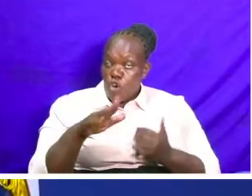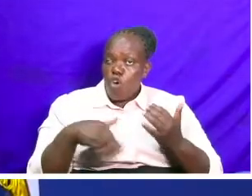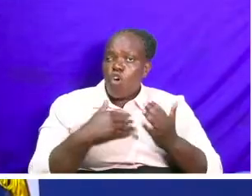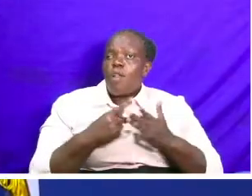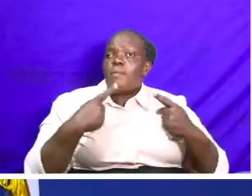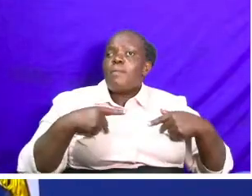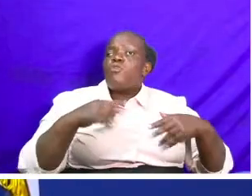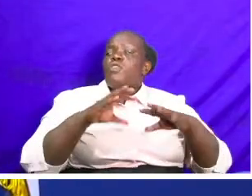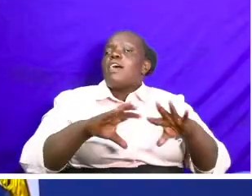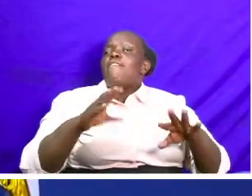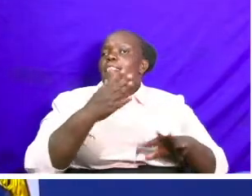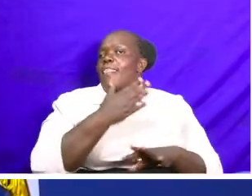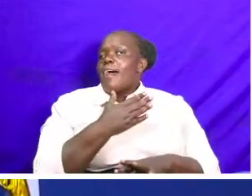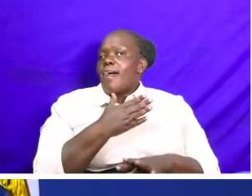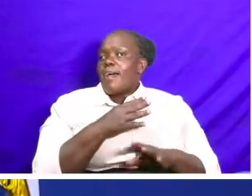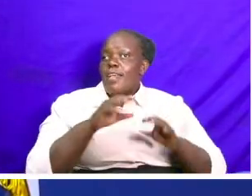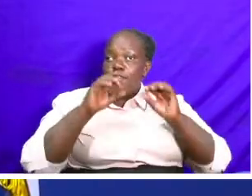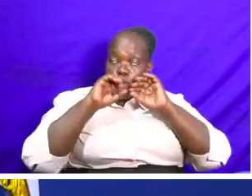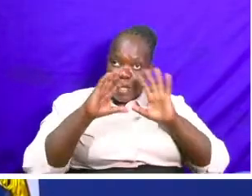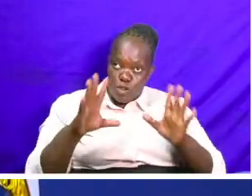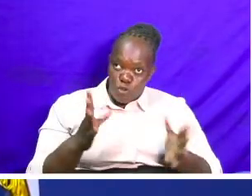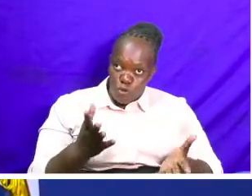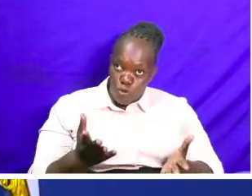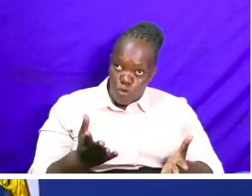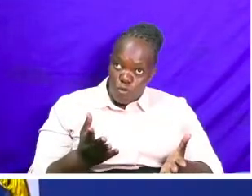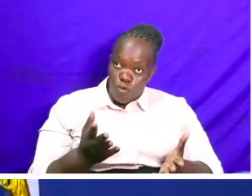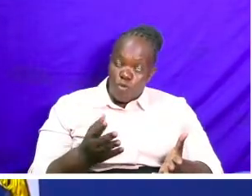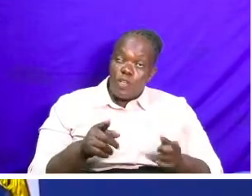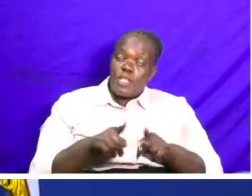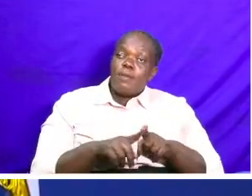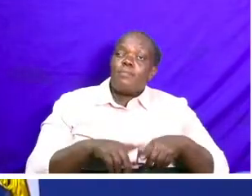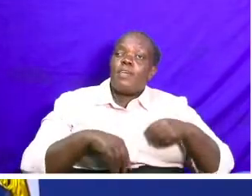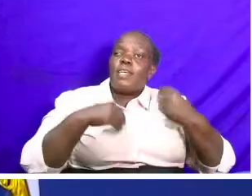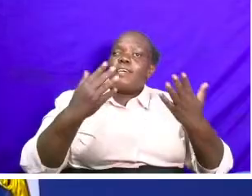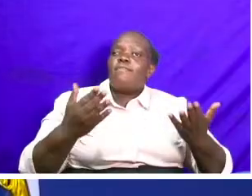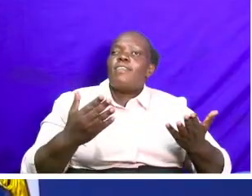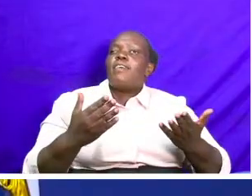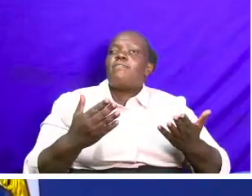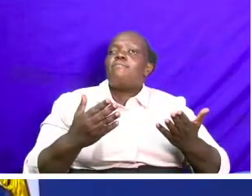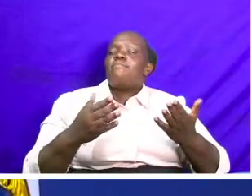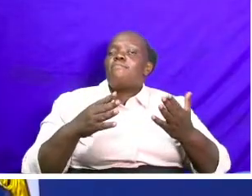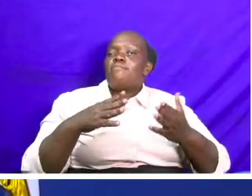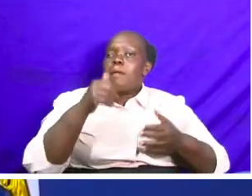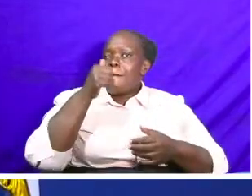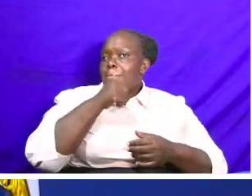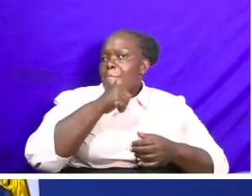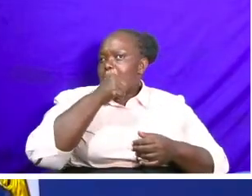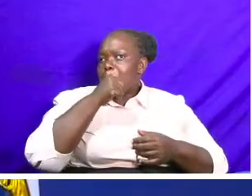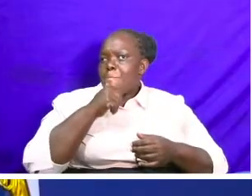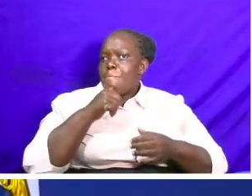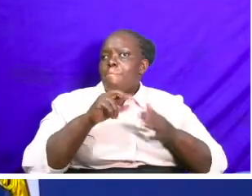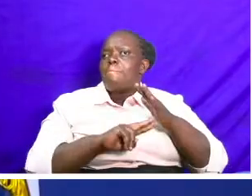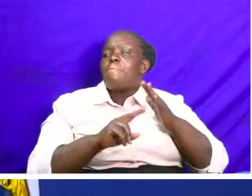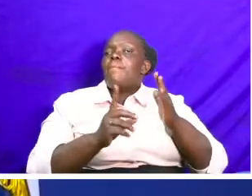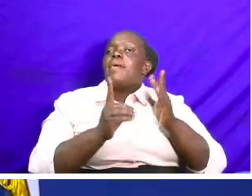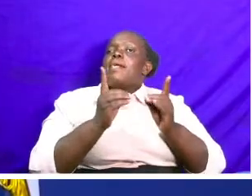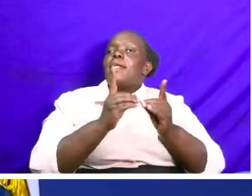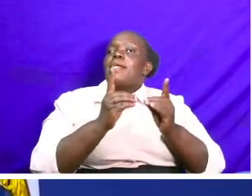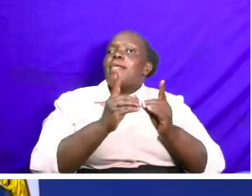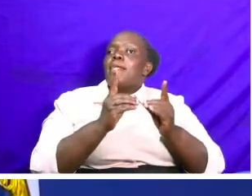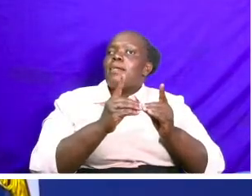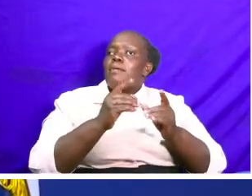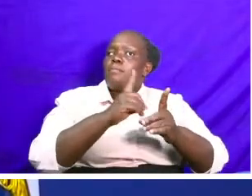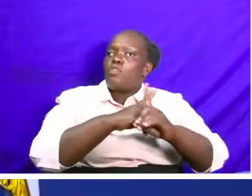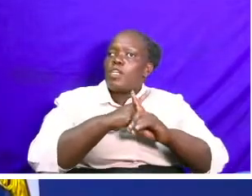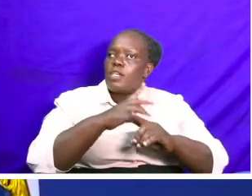victims' information is handled with the utmost confidentiality under the Data Protection Act